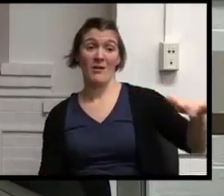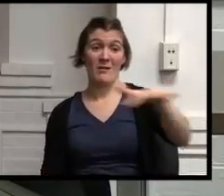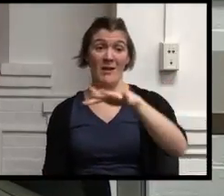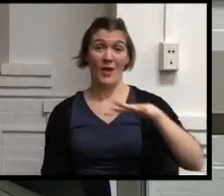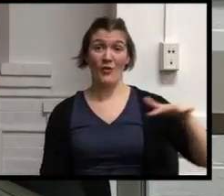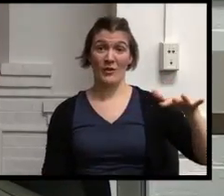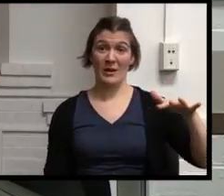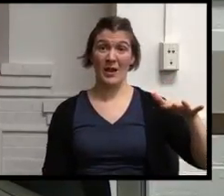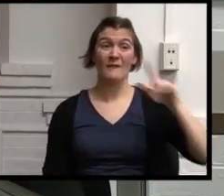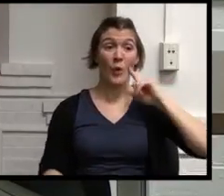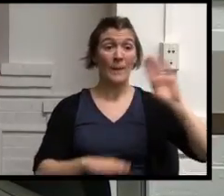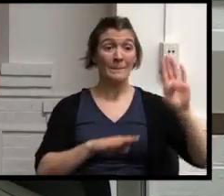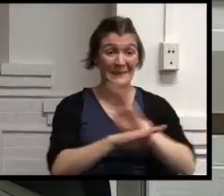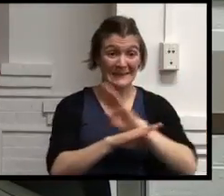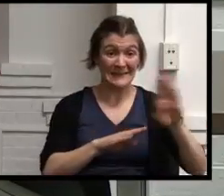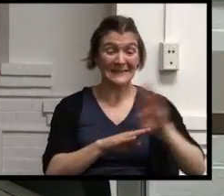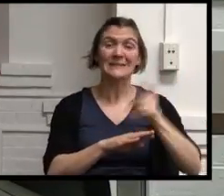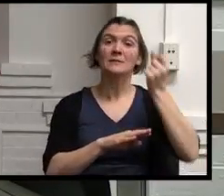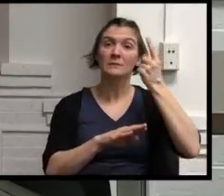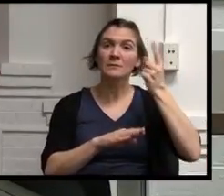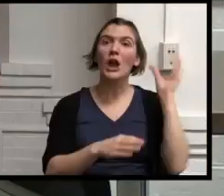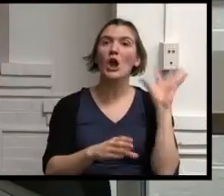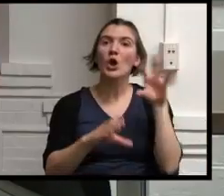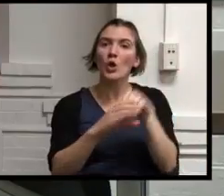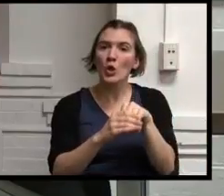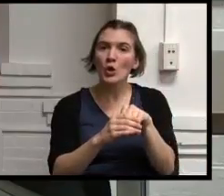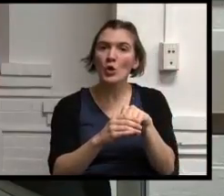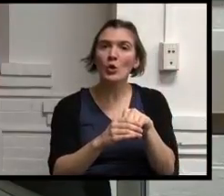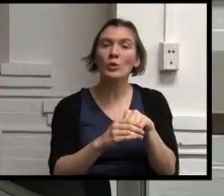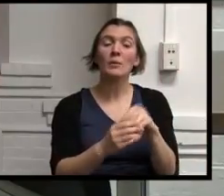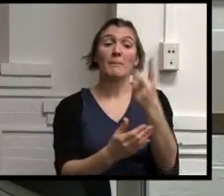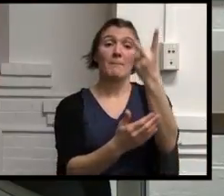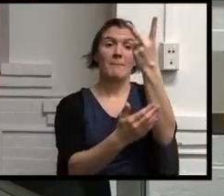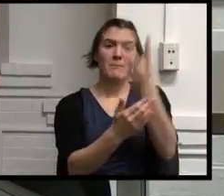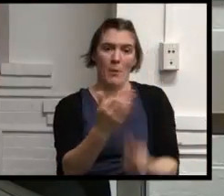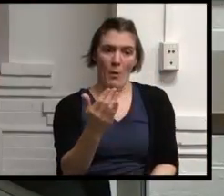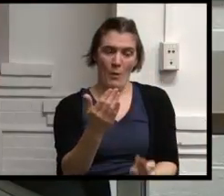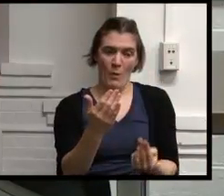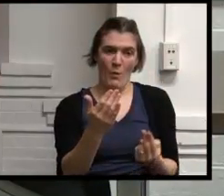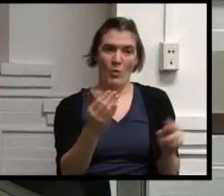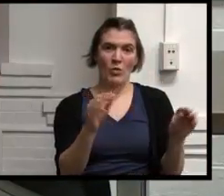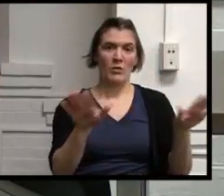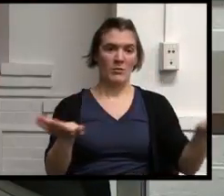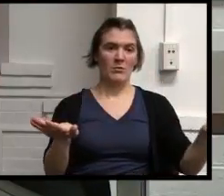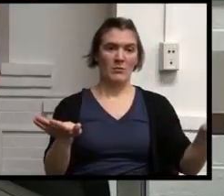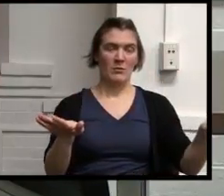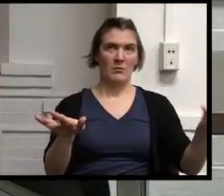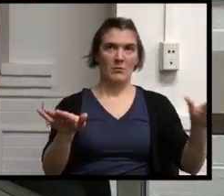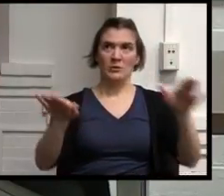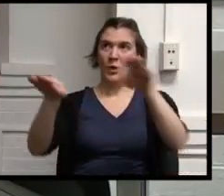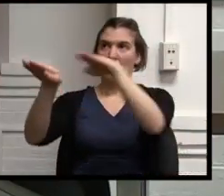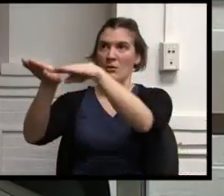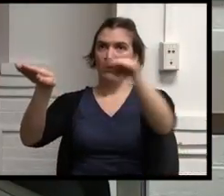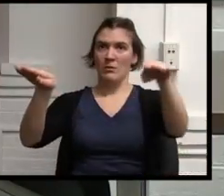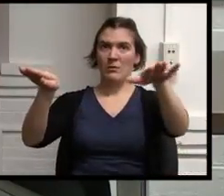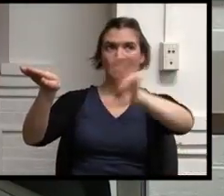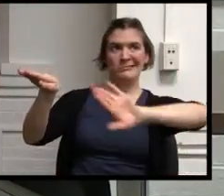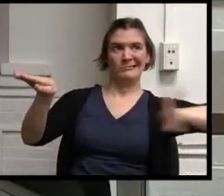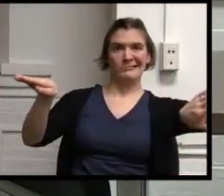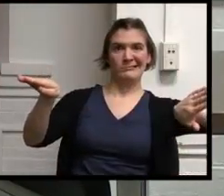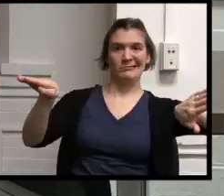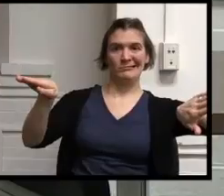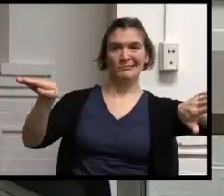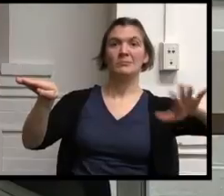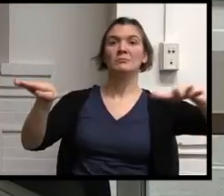of industrial to take in the two properties to the south of the Commonwealth